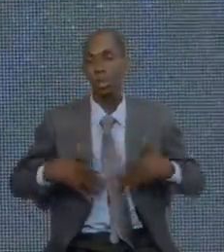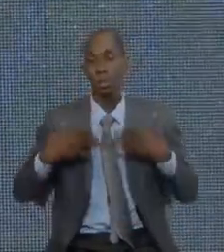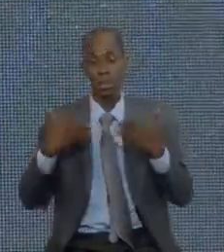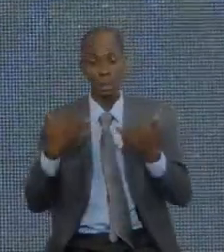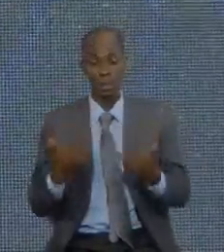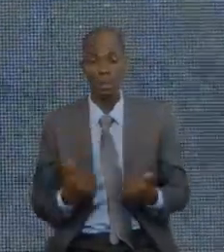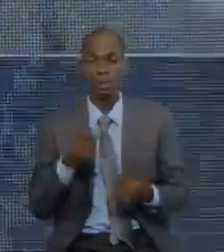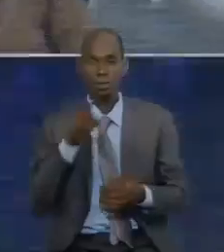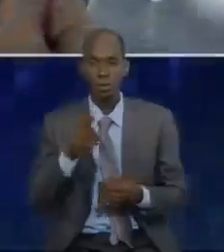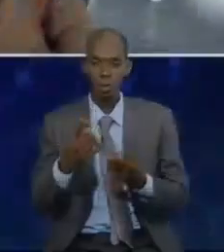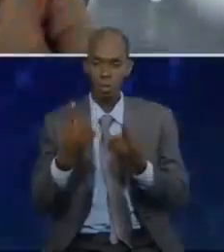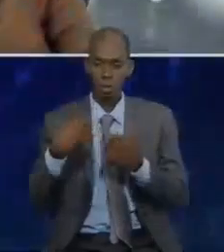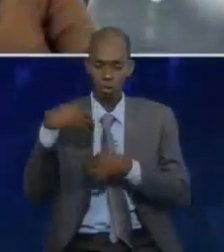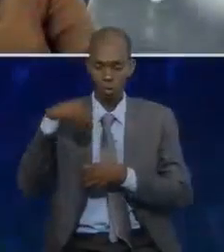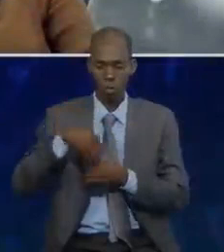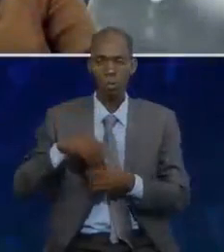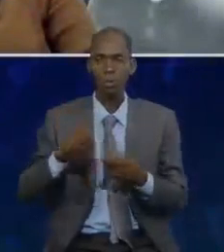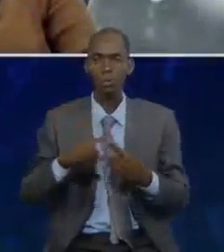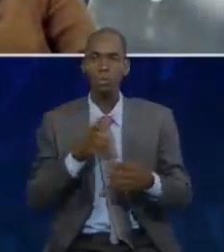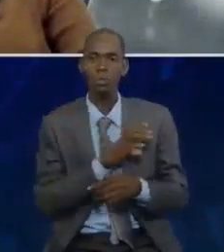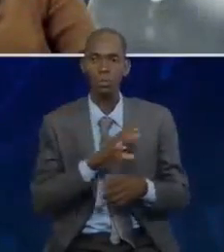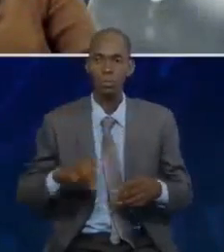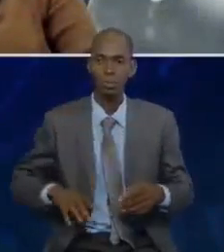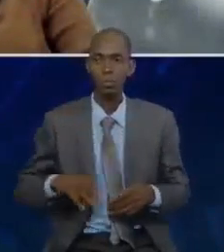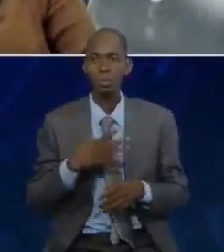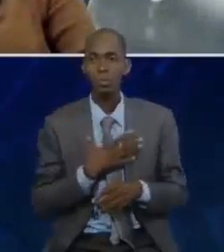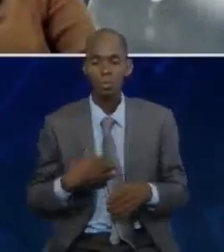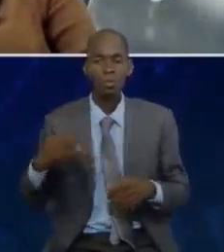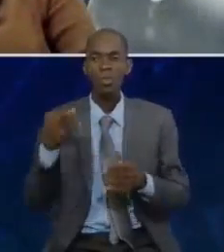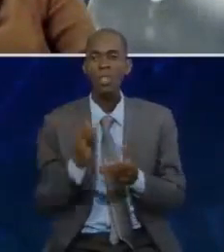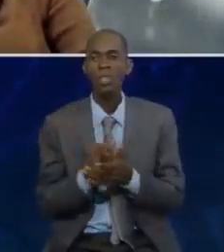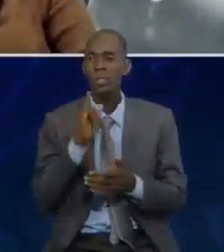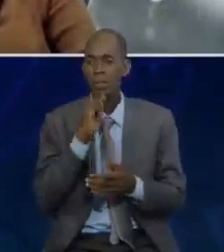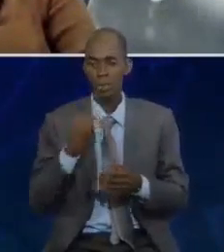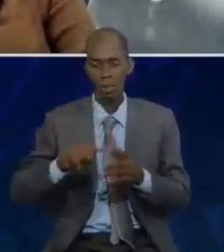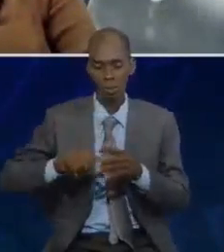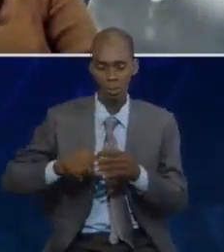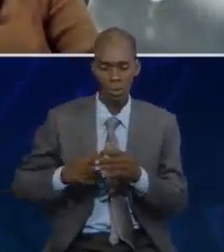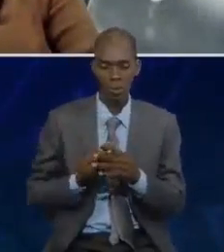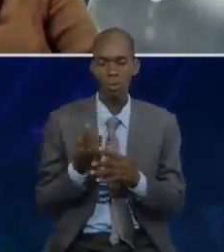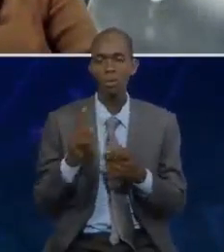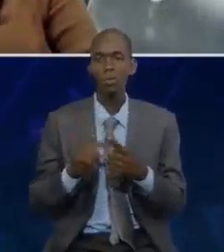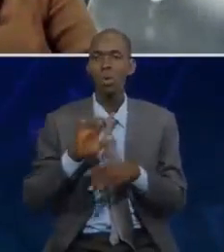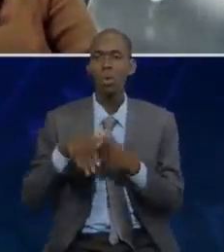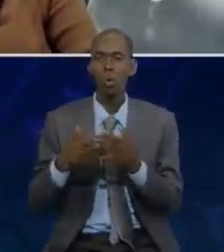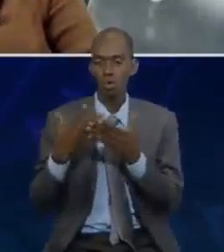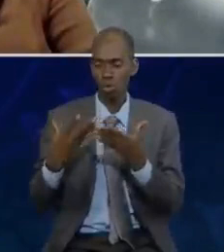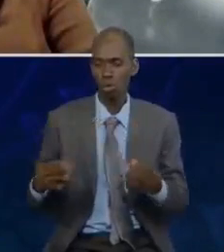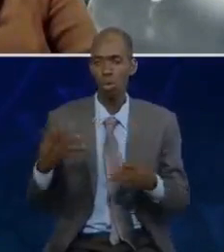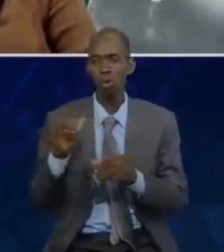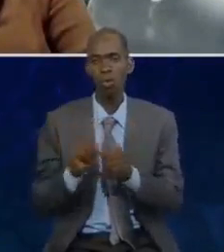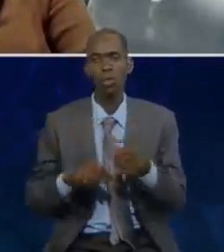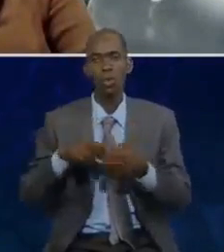come into Christ. And that is the source of all the solution of every problem in your